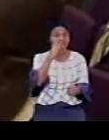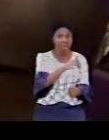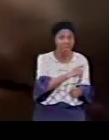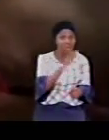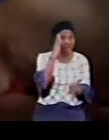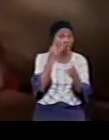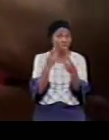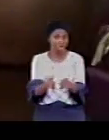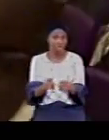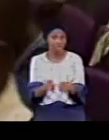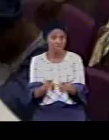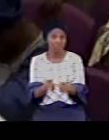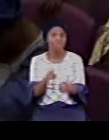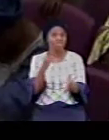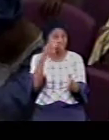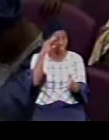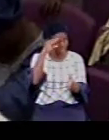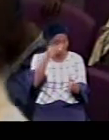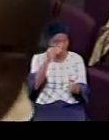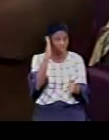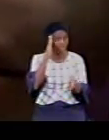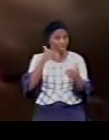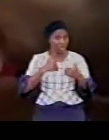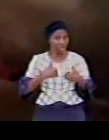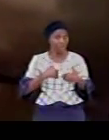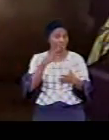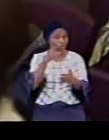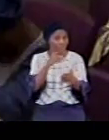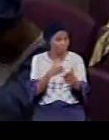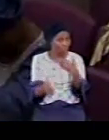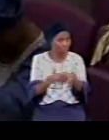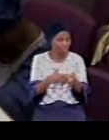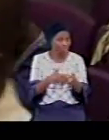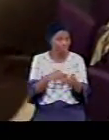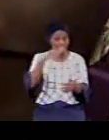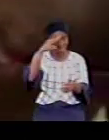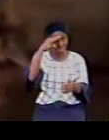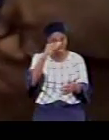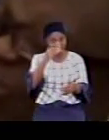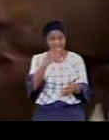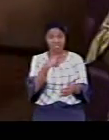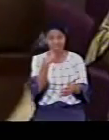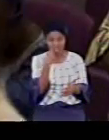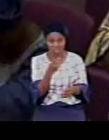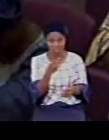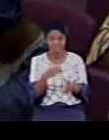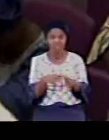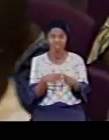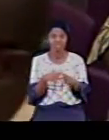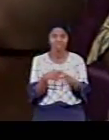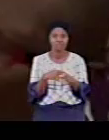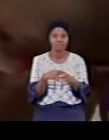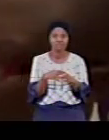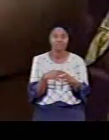to pass, he shall have whatsoever he